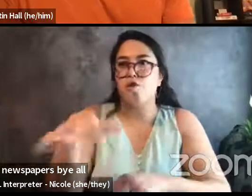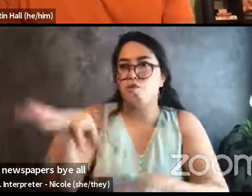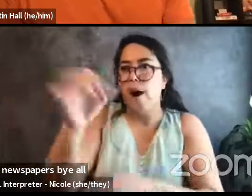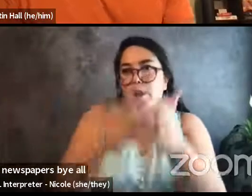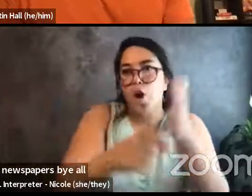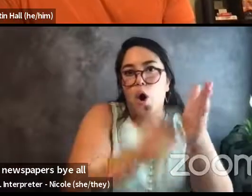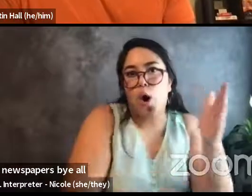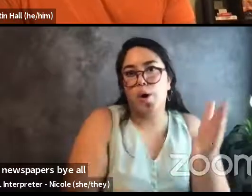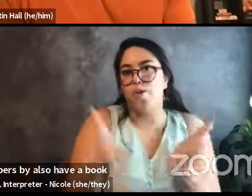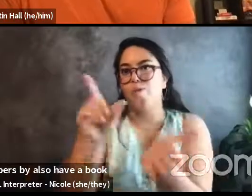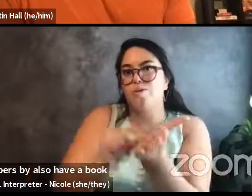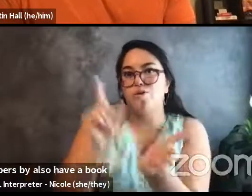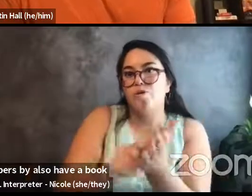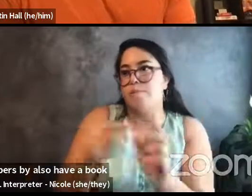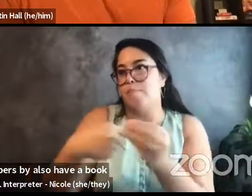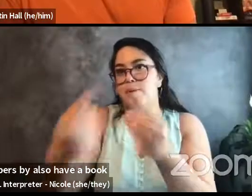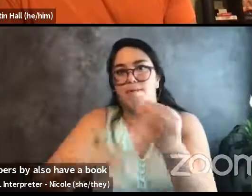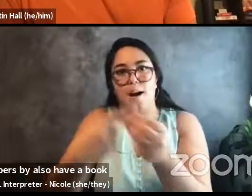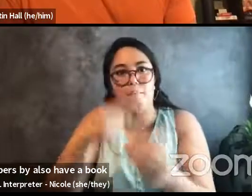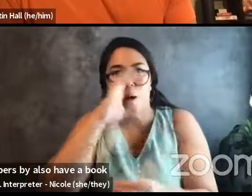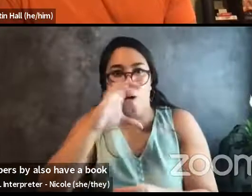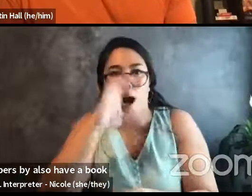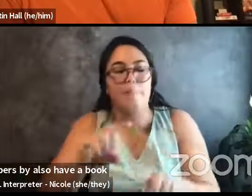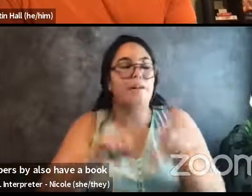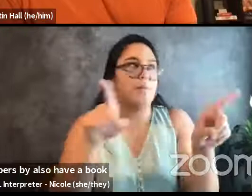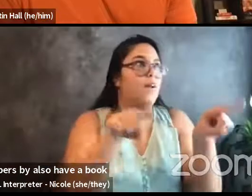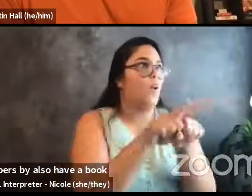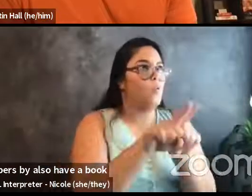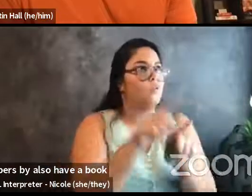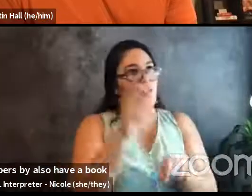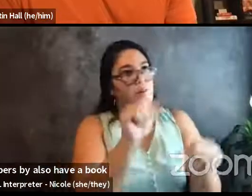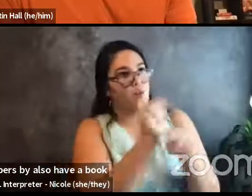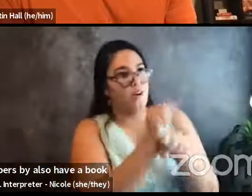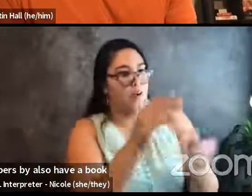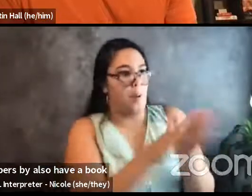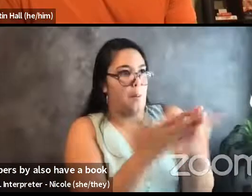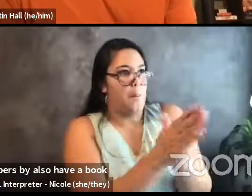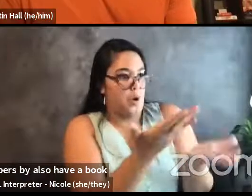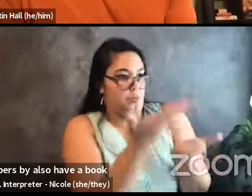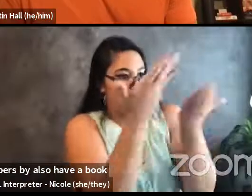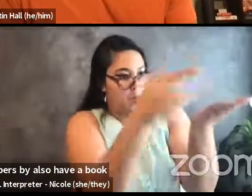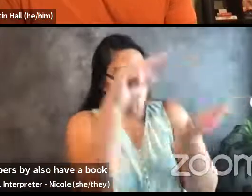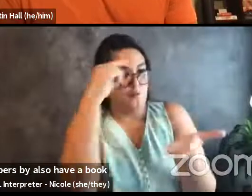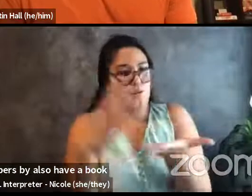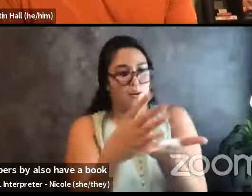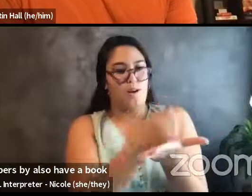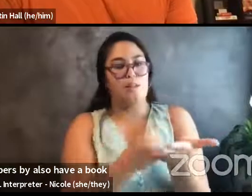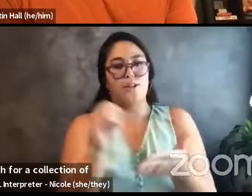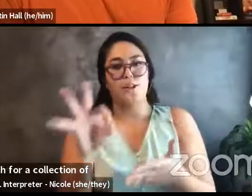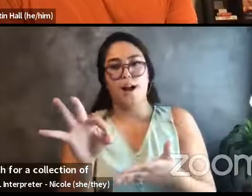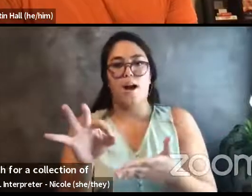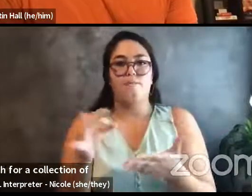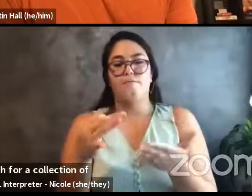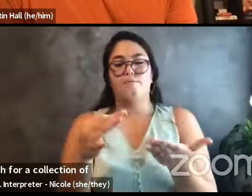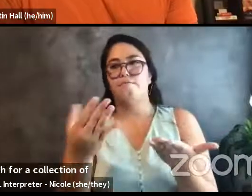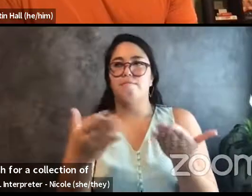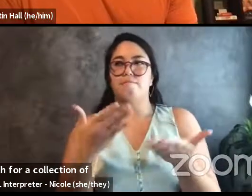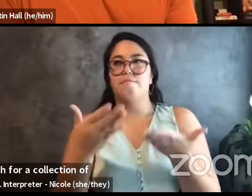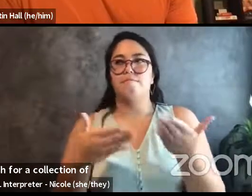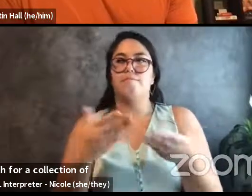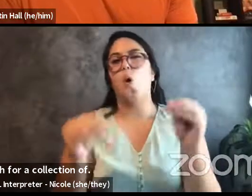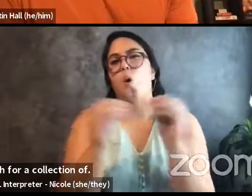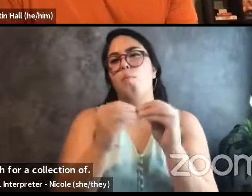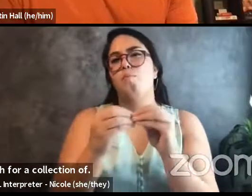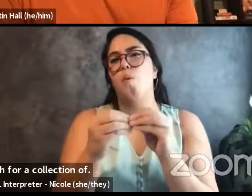have a book proposal that I need to finish, uh, for a collection of, um, hopefully, uh, showing some more of this, uh,